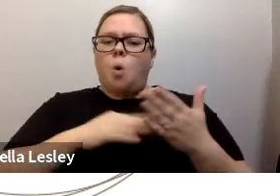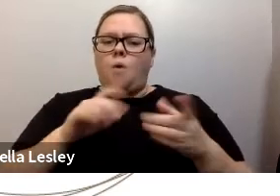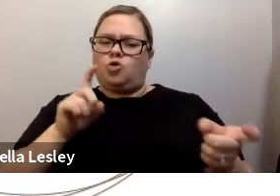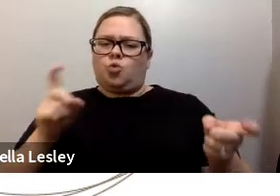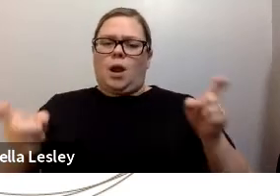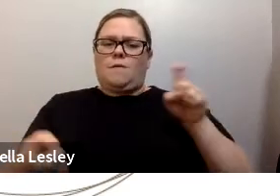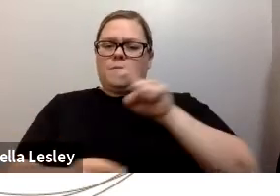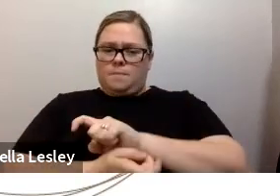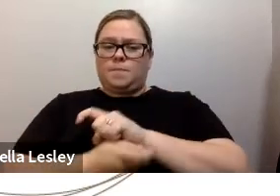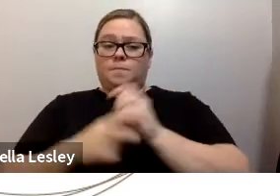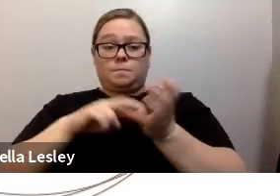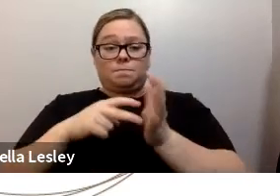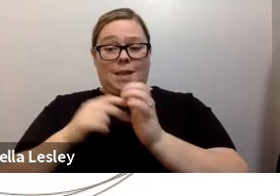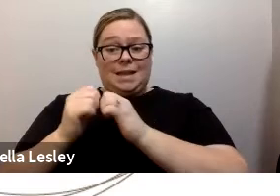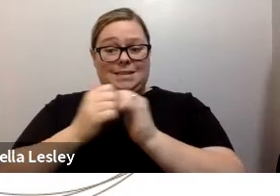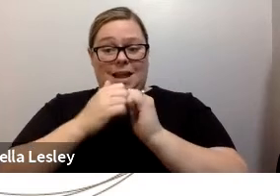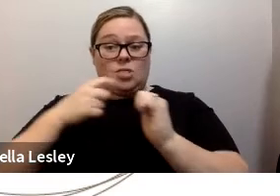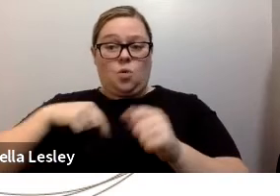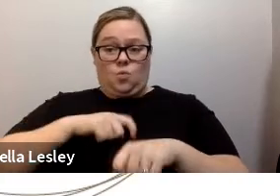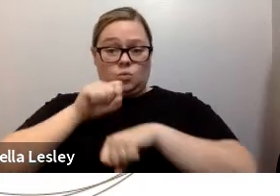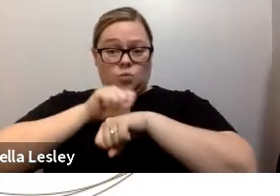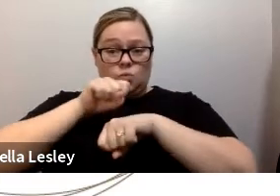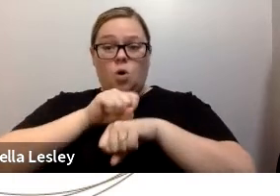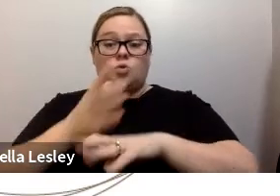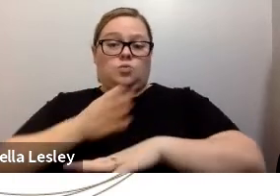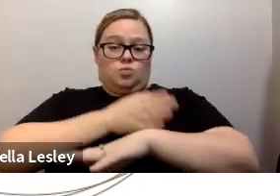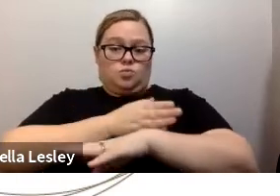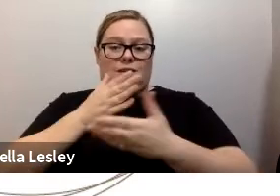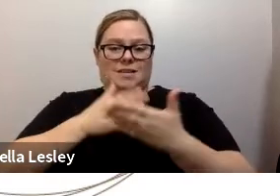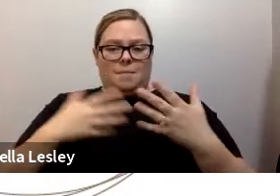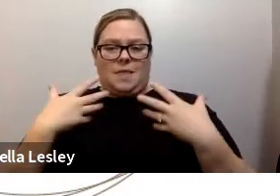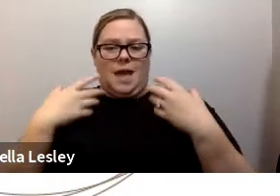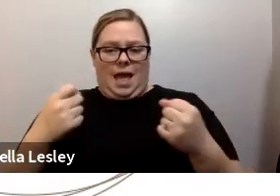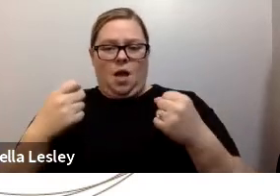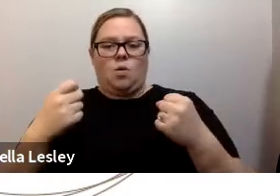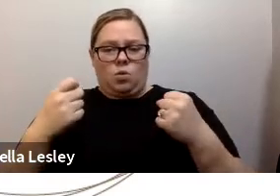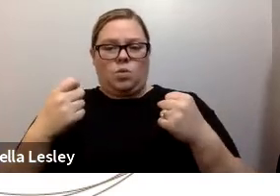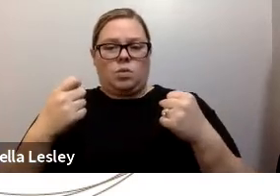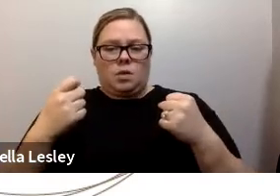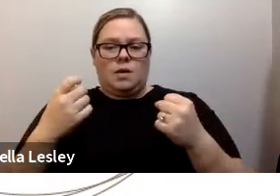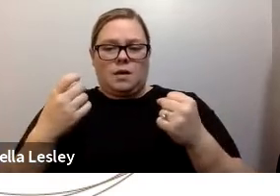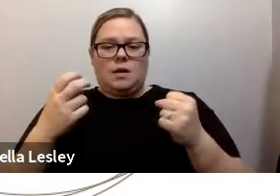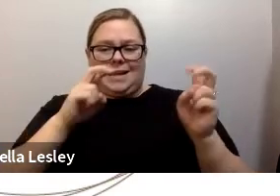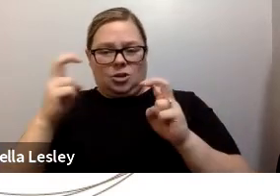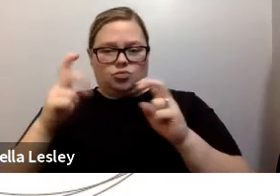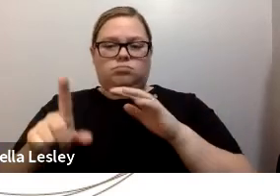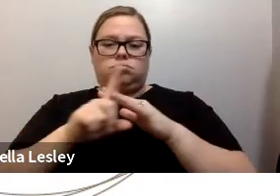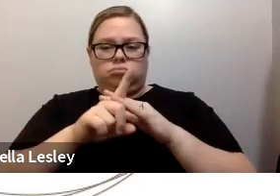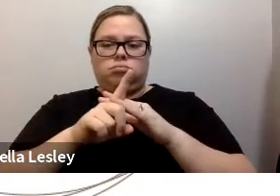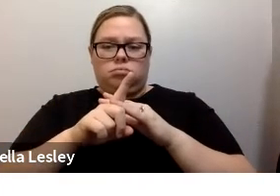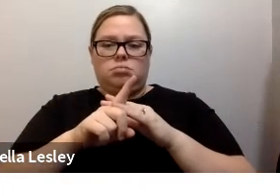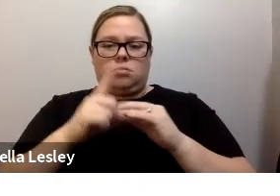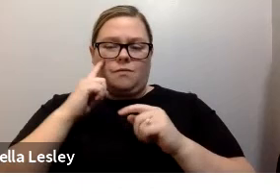need to work in order to improve, you know, some of these health disparities that have been in the literature for the last 2 or